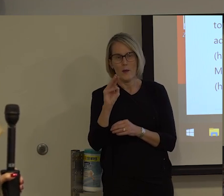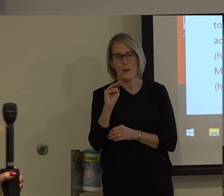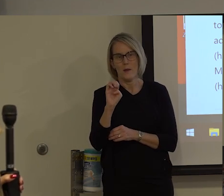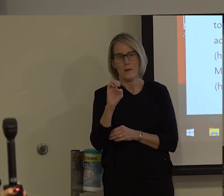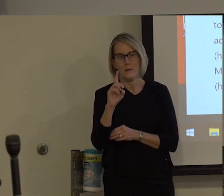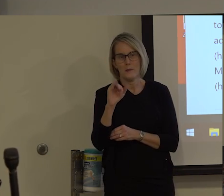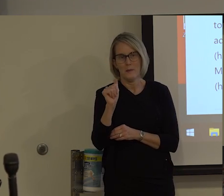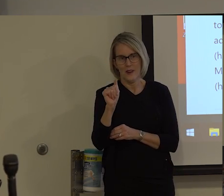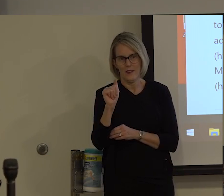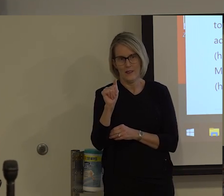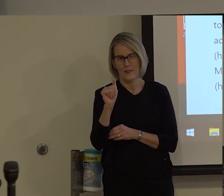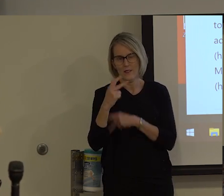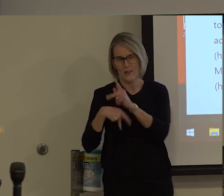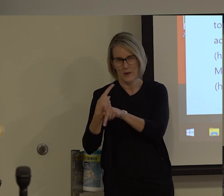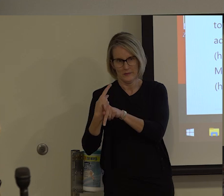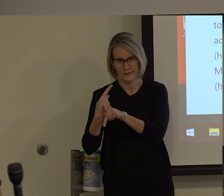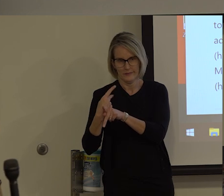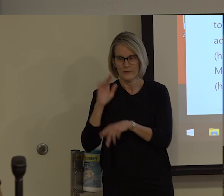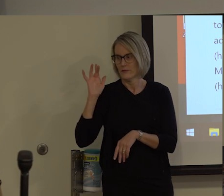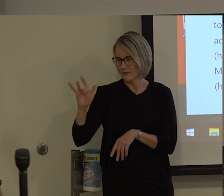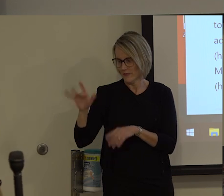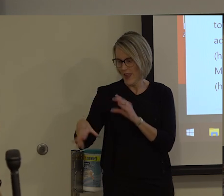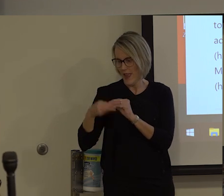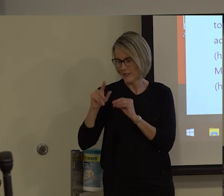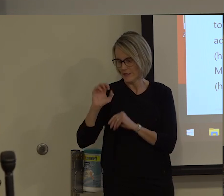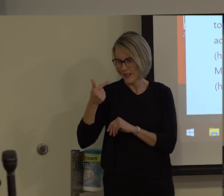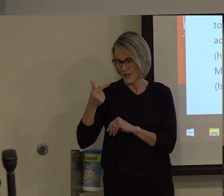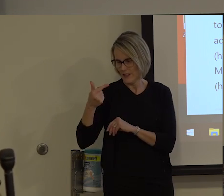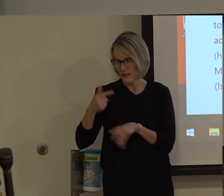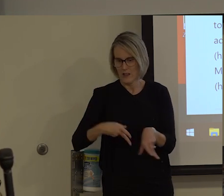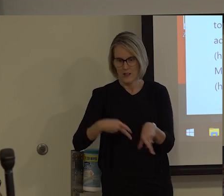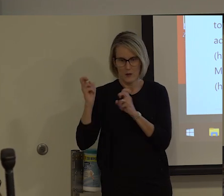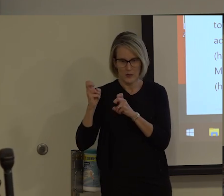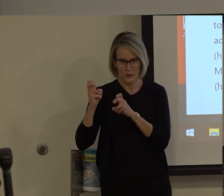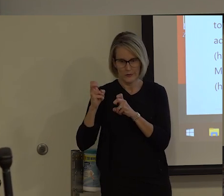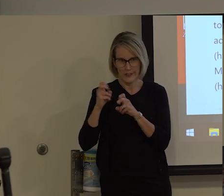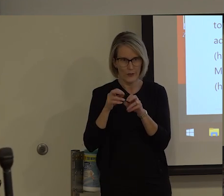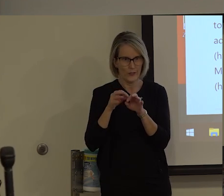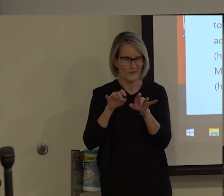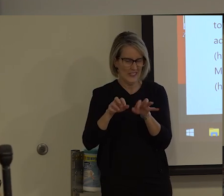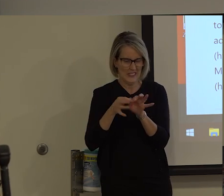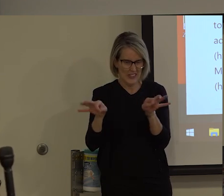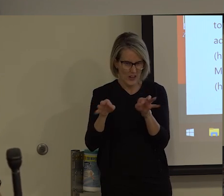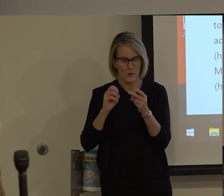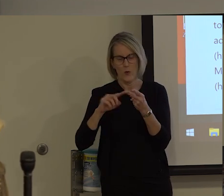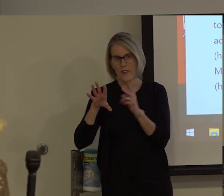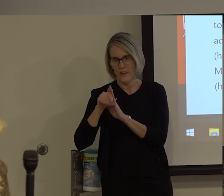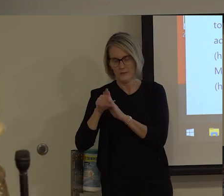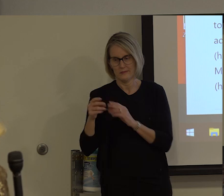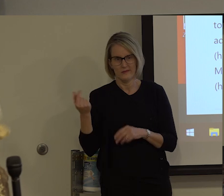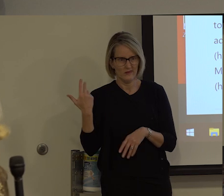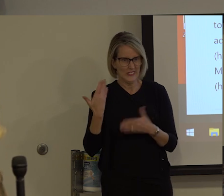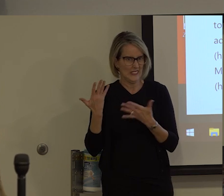it. Literally all you do is hit add tag, you type in your text, upload a media file, and you're done. H5P is much